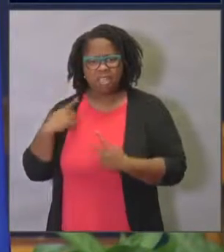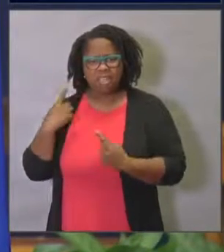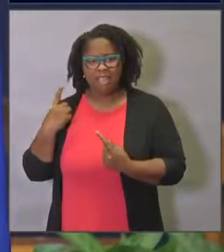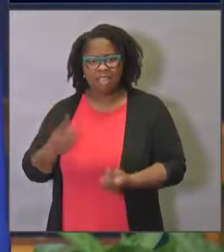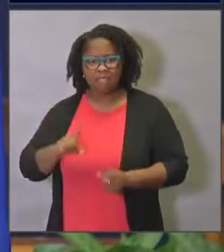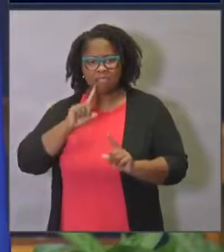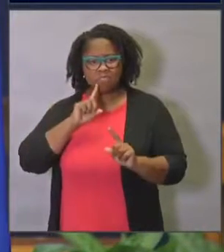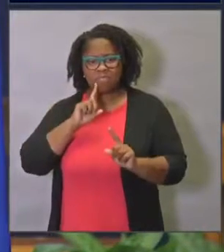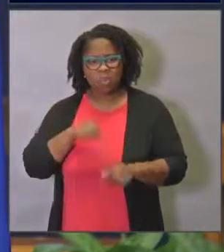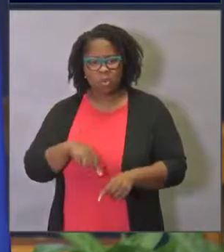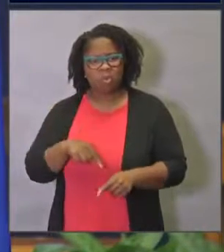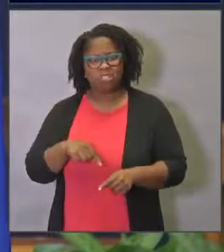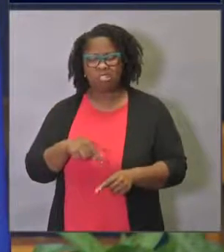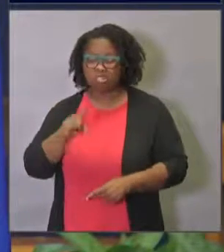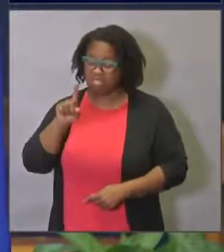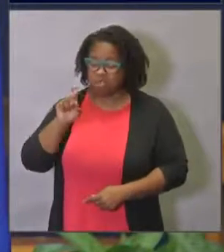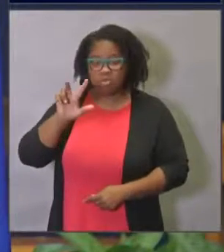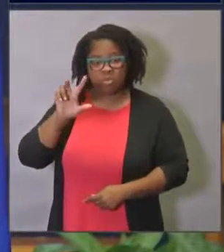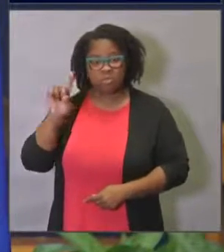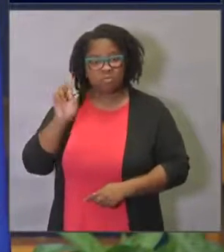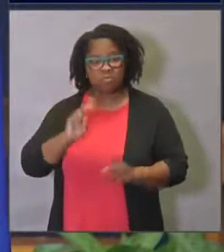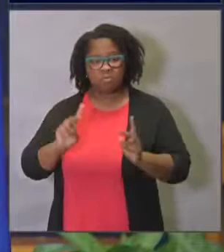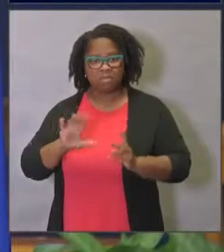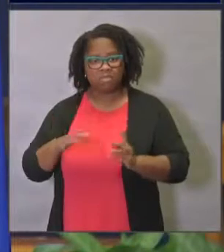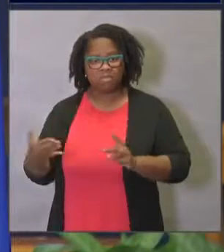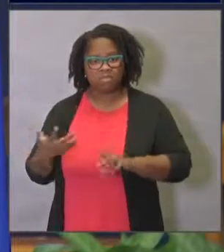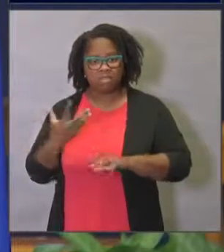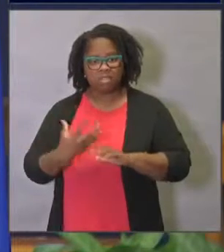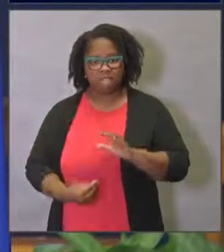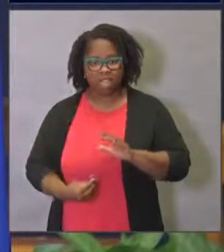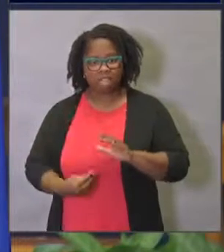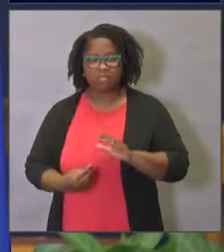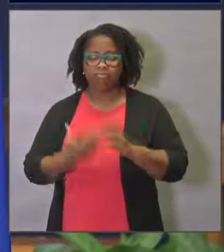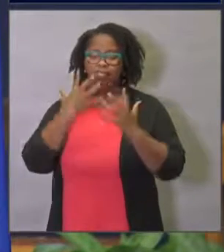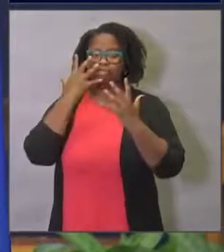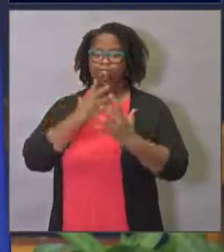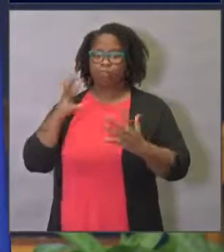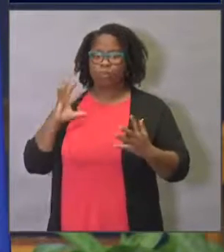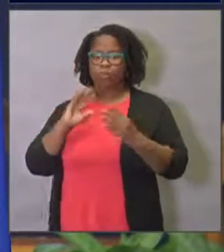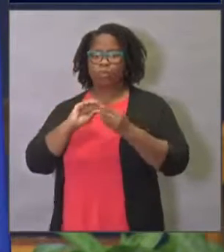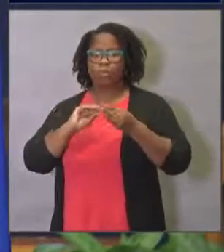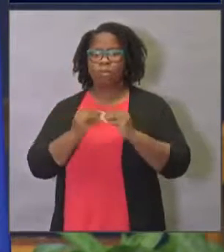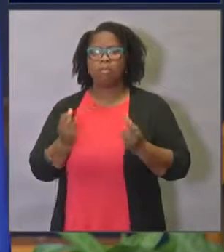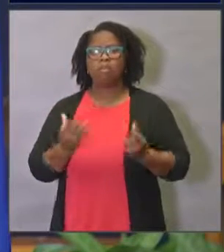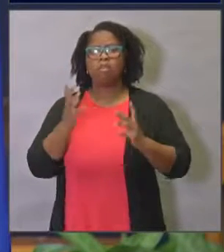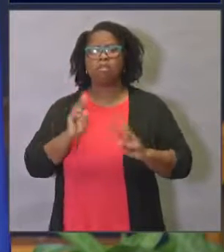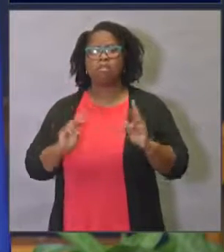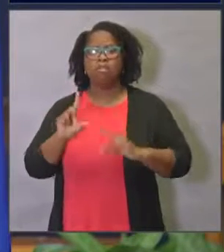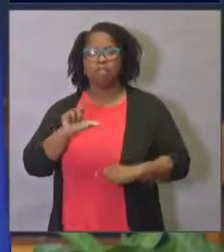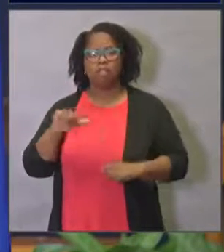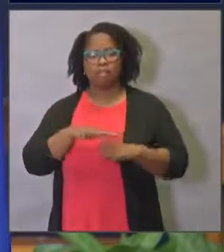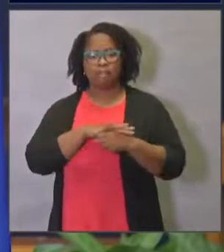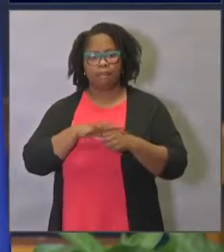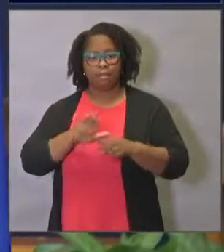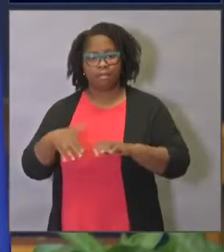began. And unfortunately, it brings the total number of deaths in LA County to a staggering